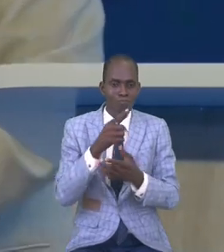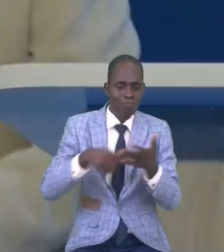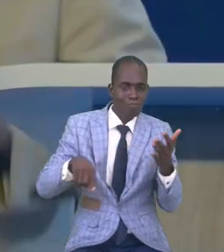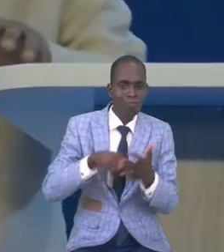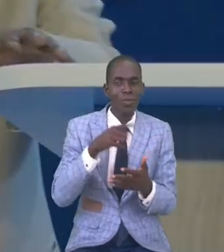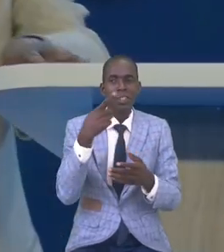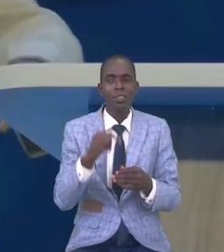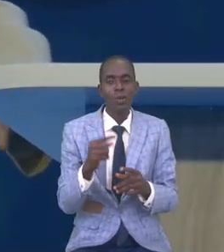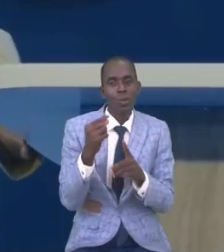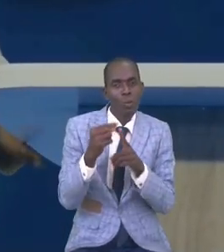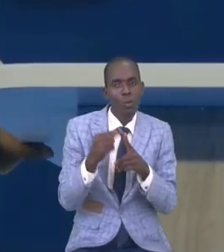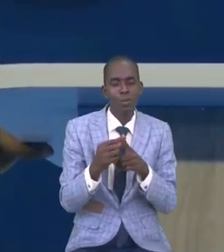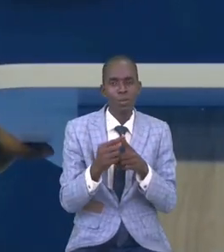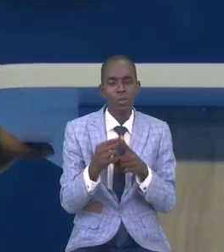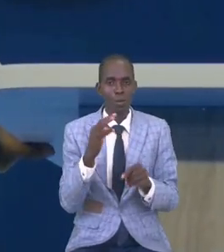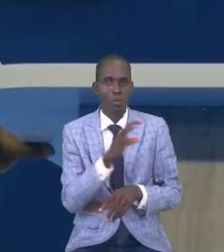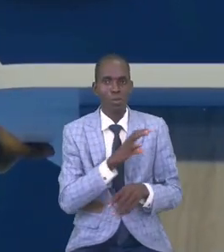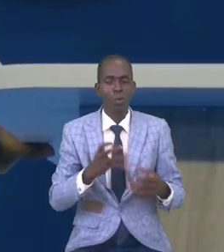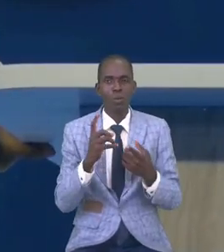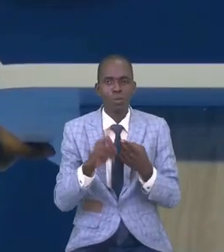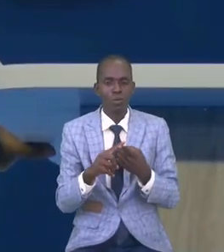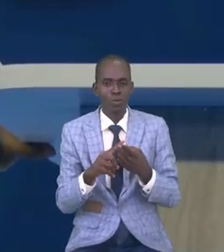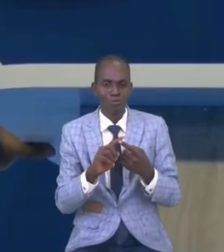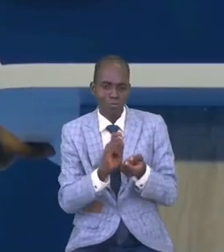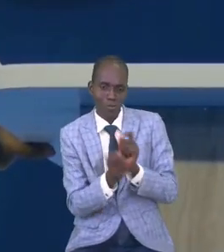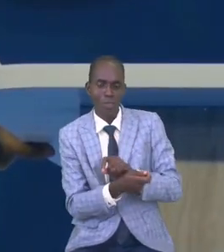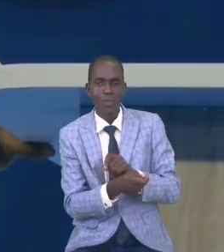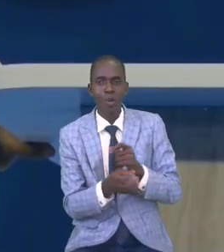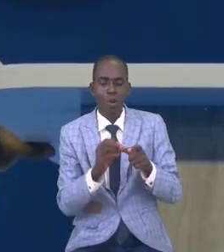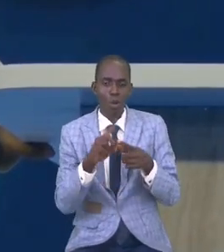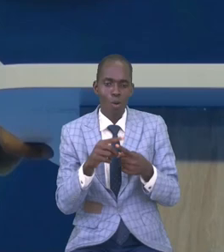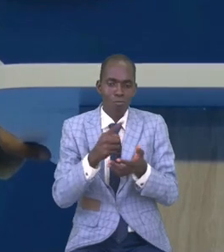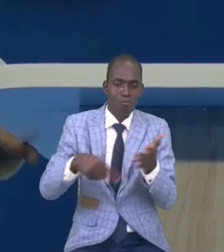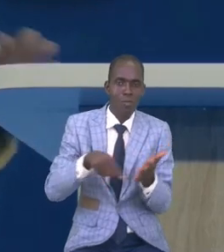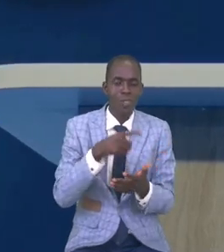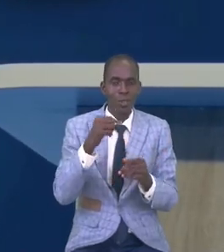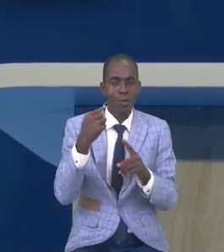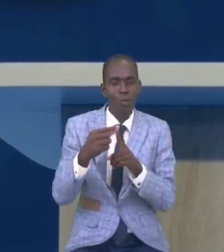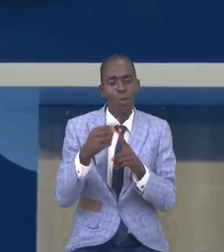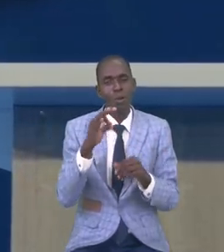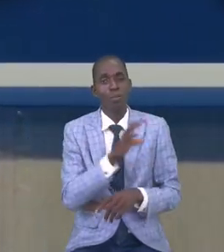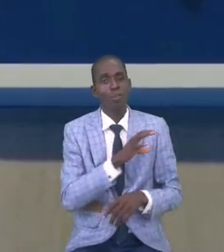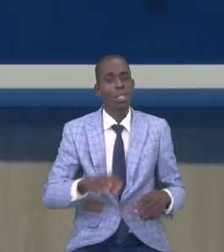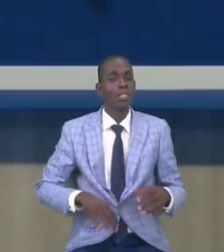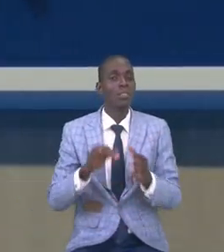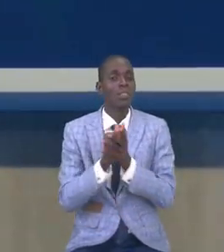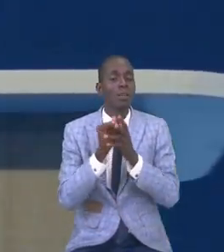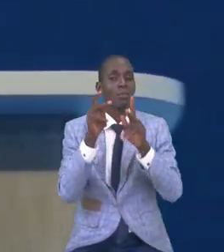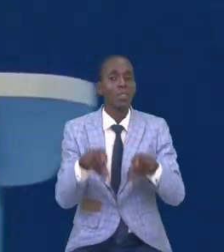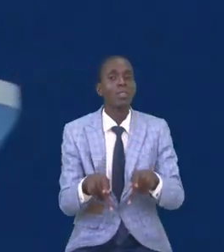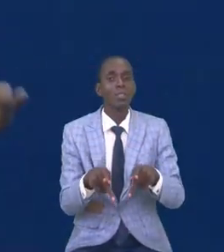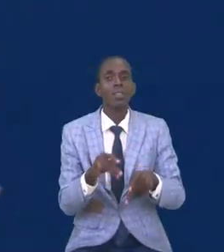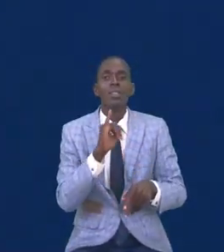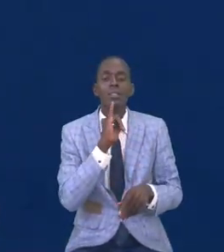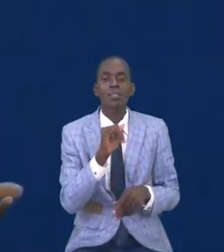he wants to edit the message of Christ, that one is not going